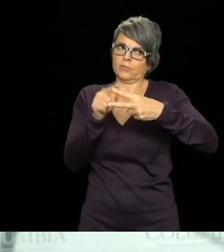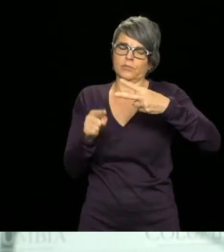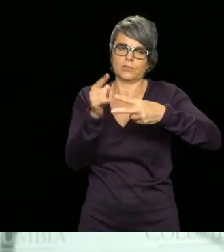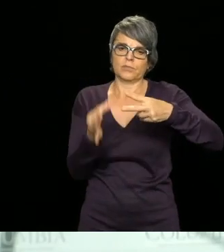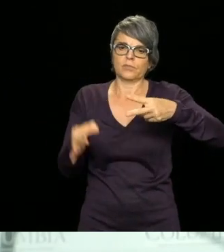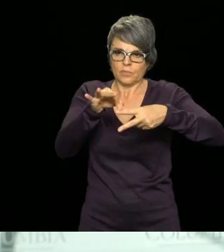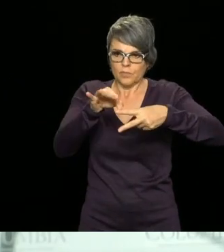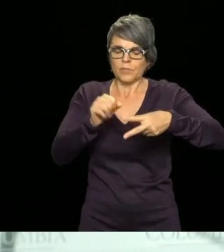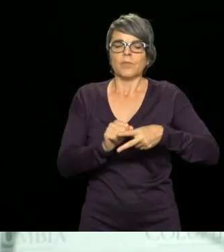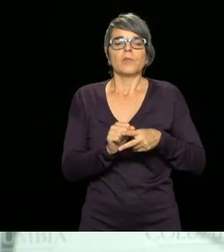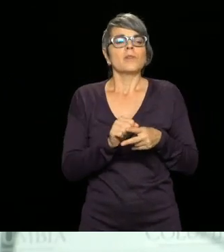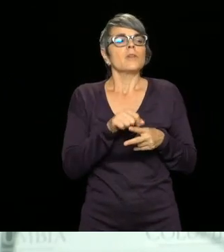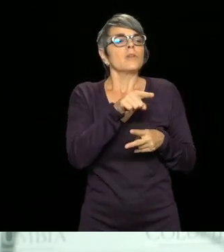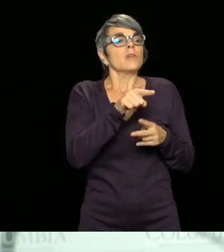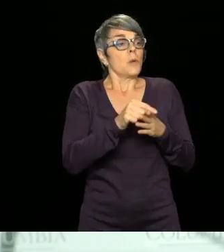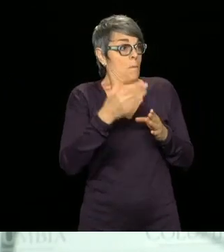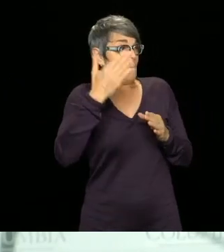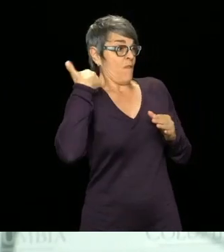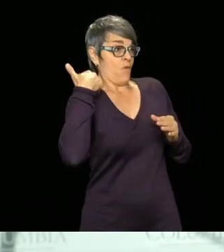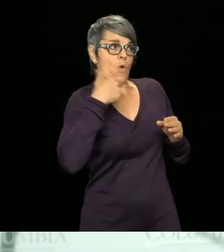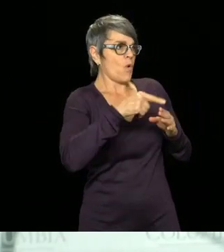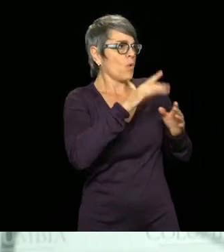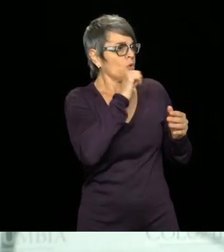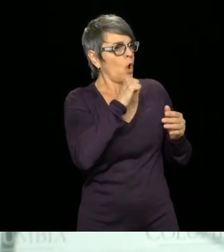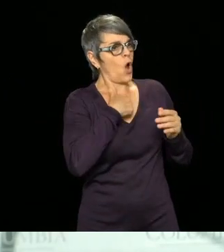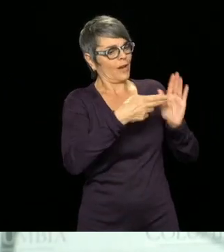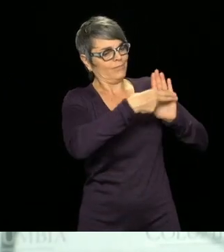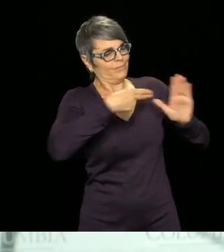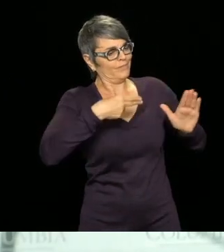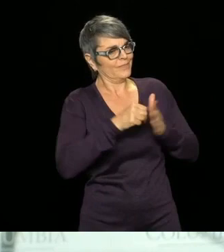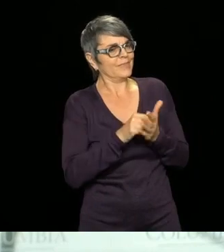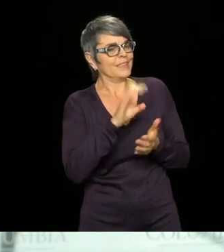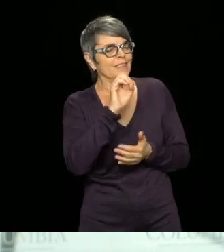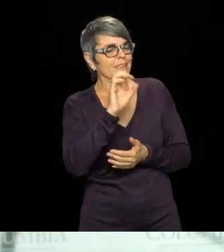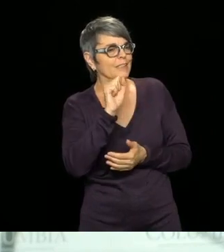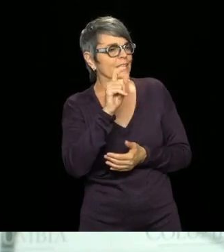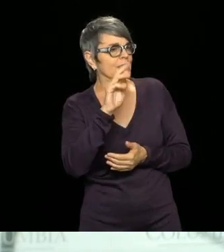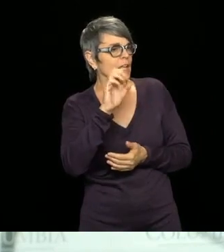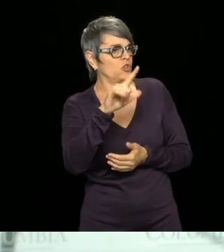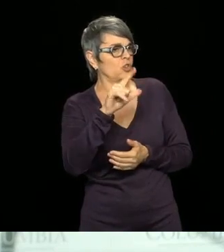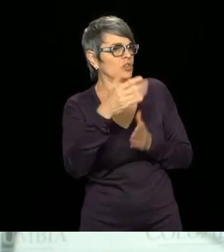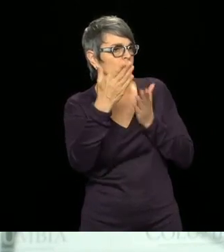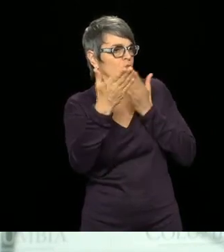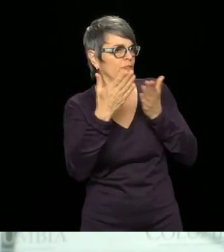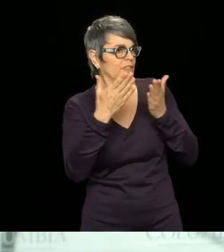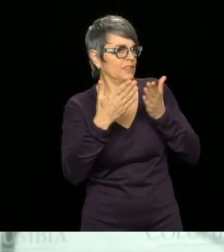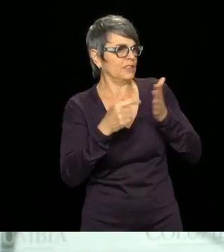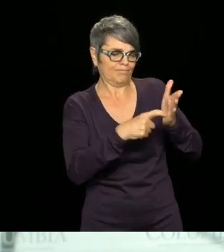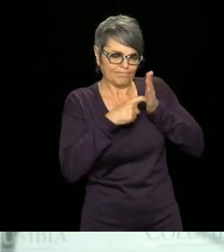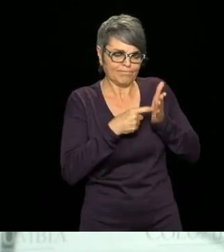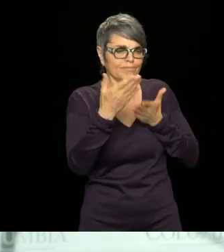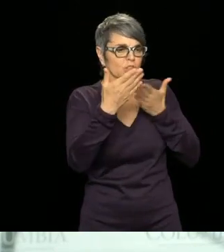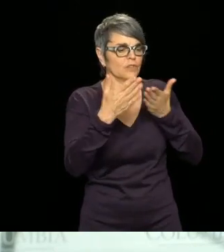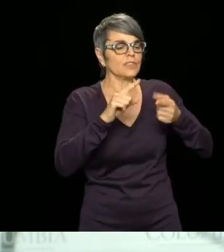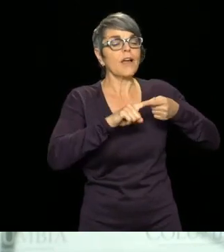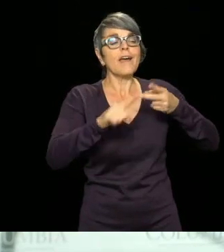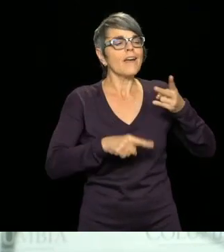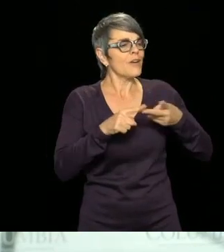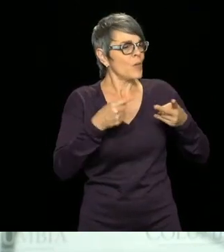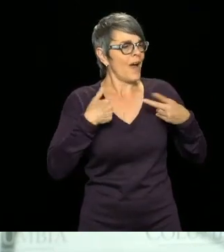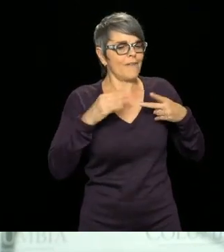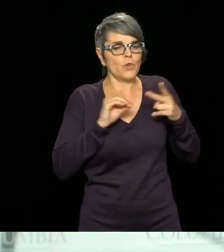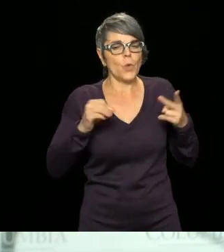emergency essential service designation, and B, we didn't have any PPE. So Minister Farnworth, within a day, he designated everybody